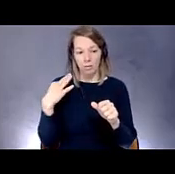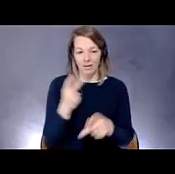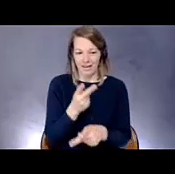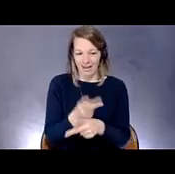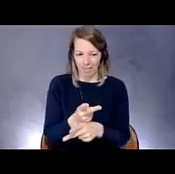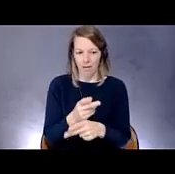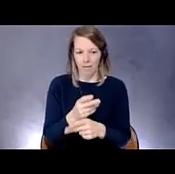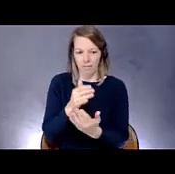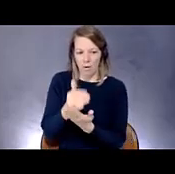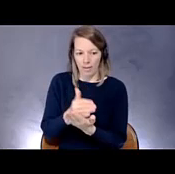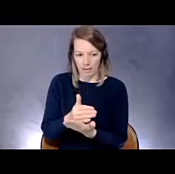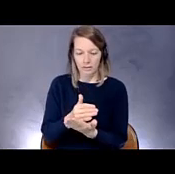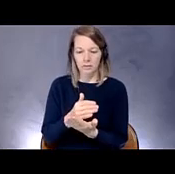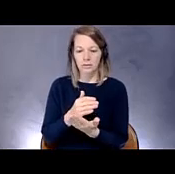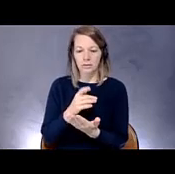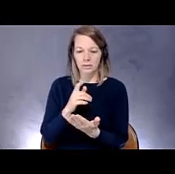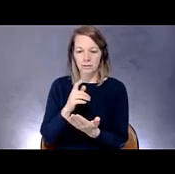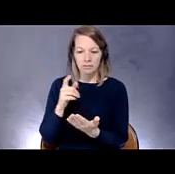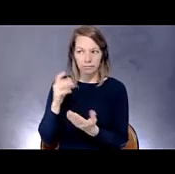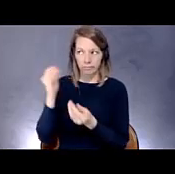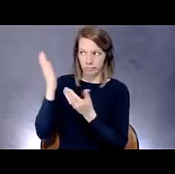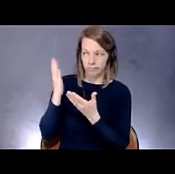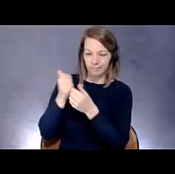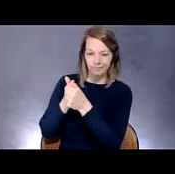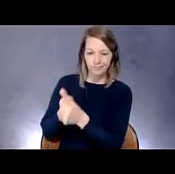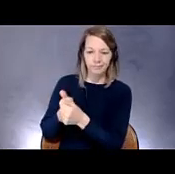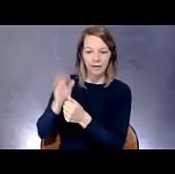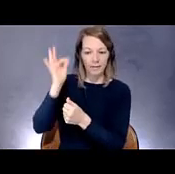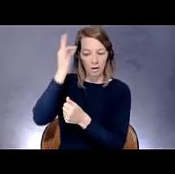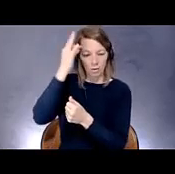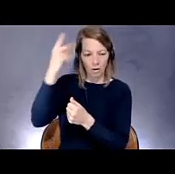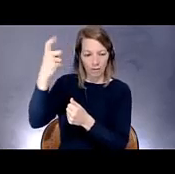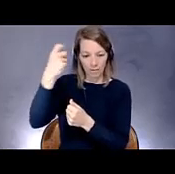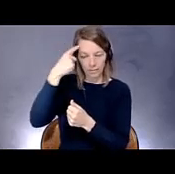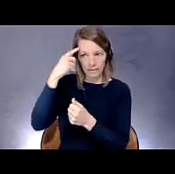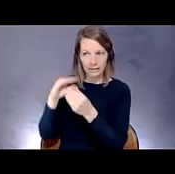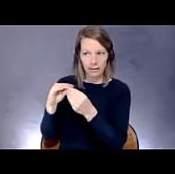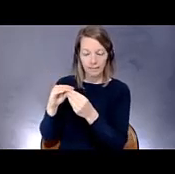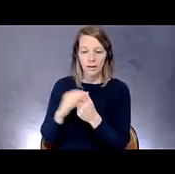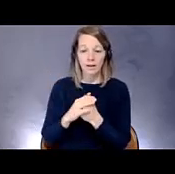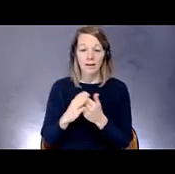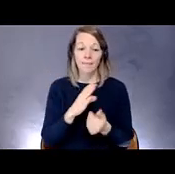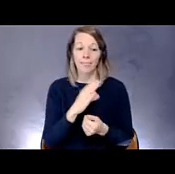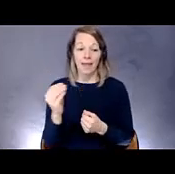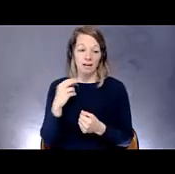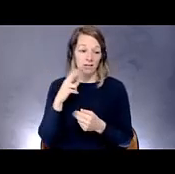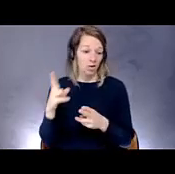rosters at the direction of our federal government, and as an